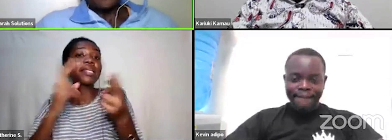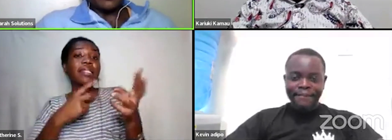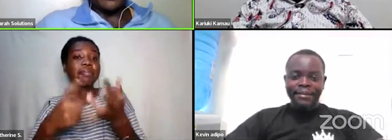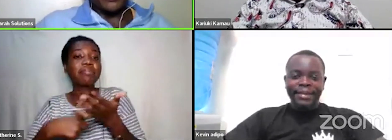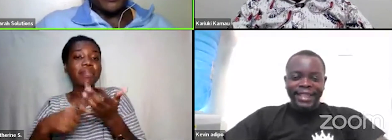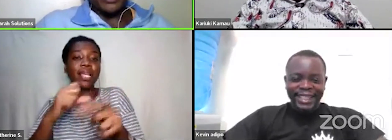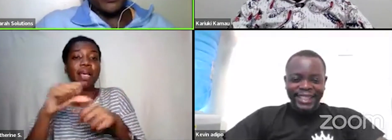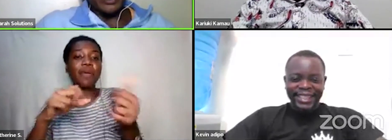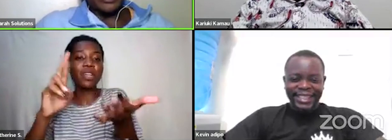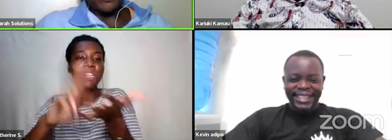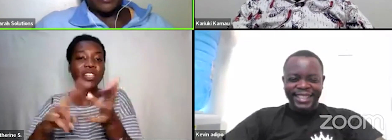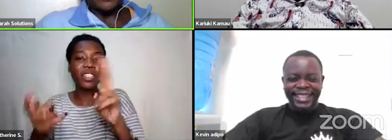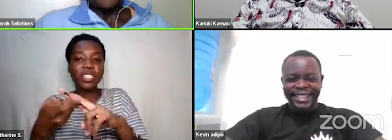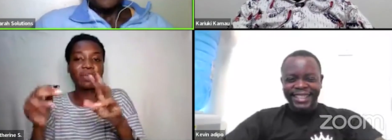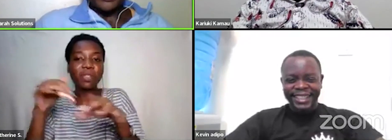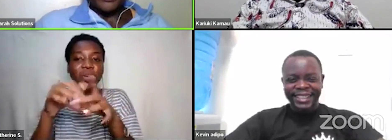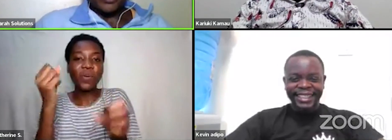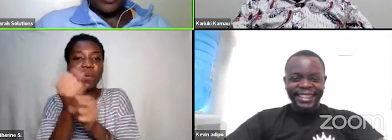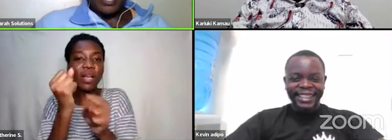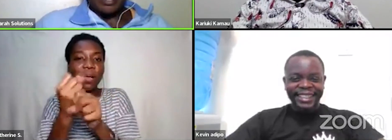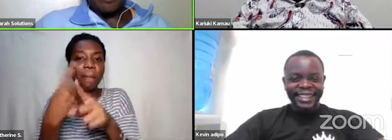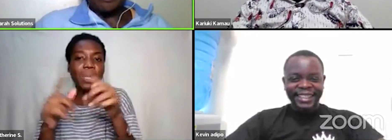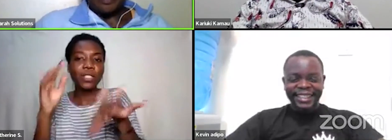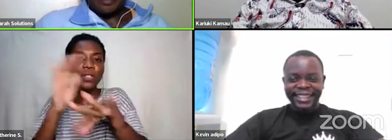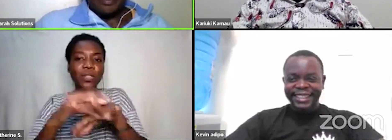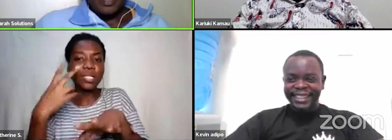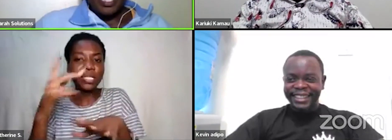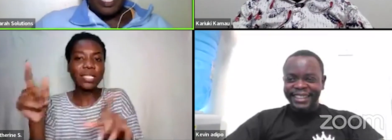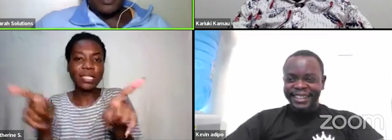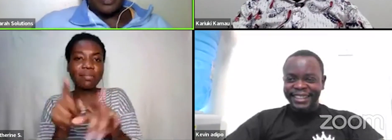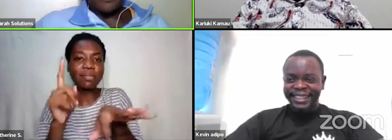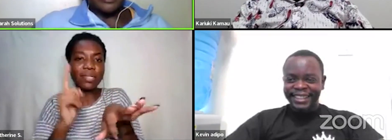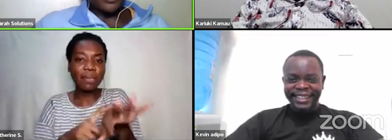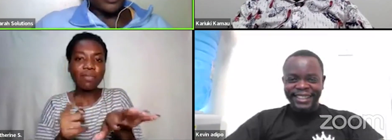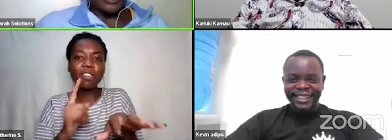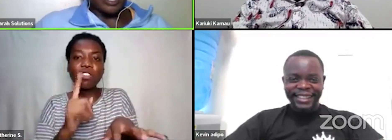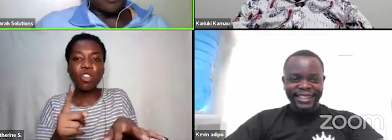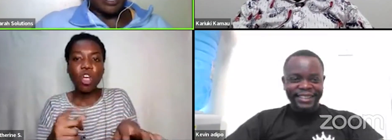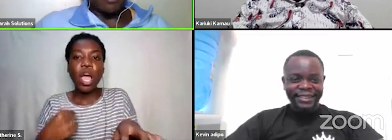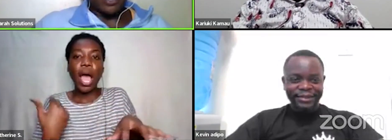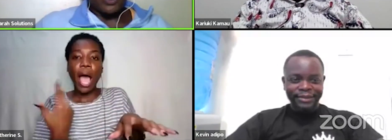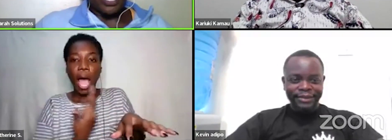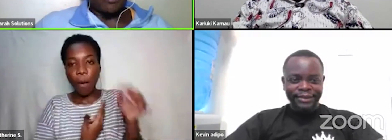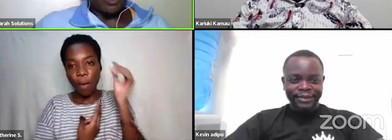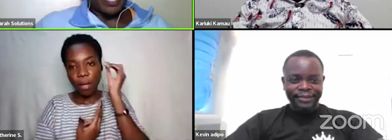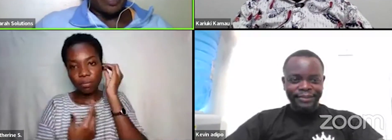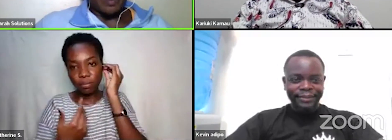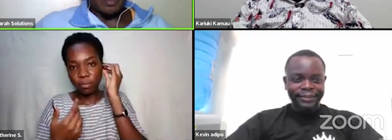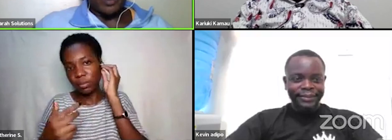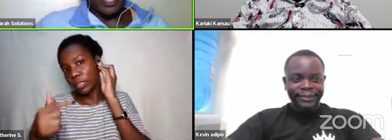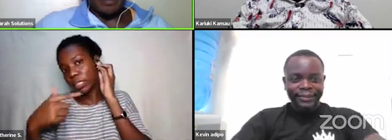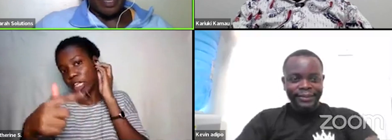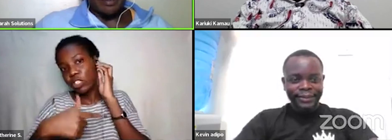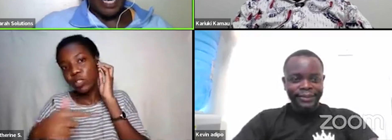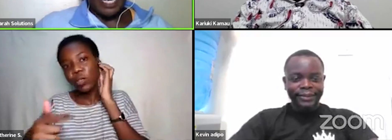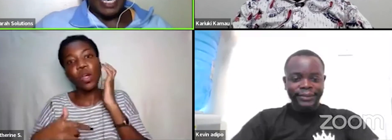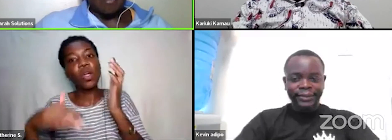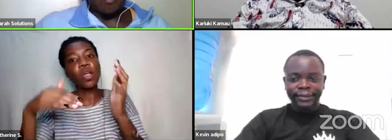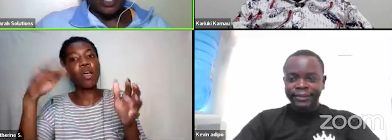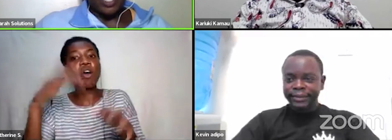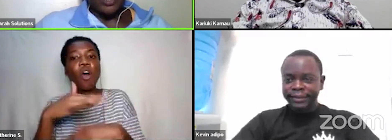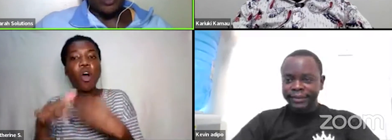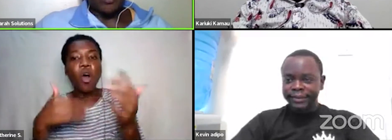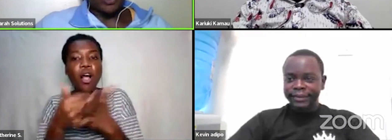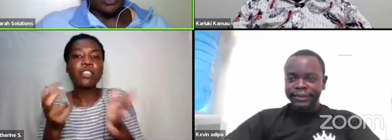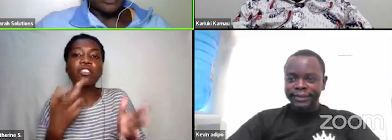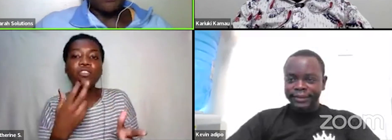Abwatsi, but it's good to see you as well. So our sessions are every Tuesday from 8 p.m. to 9 p.m. like I